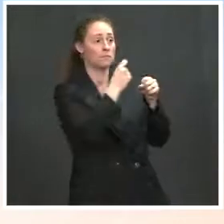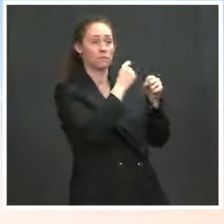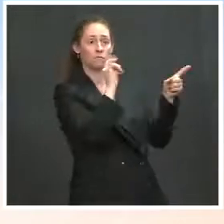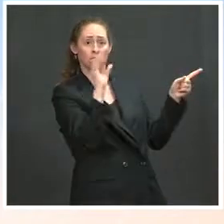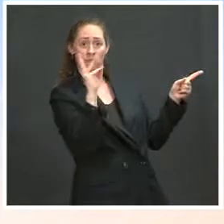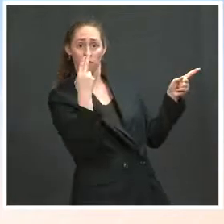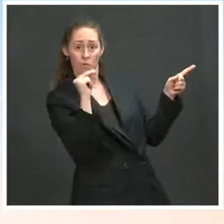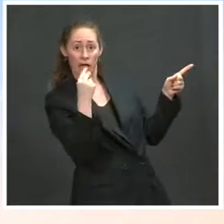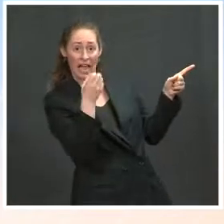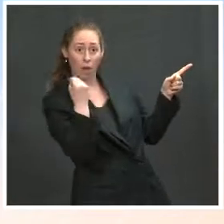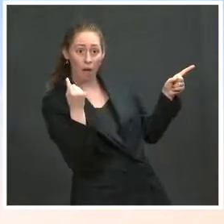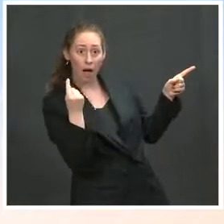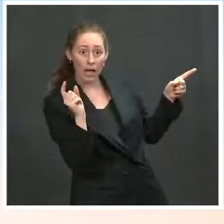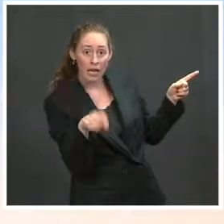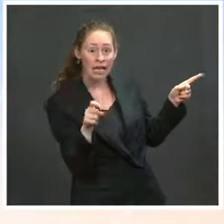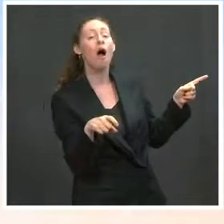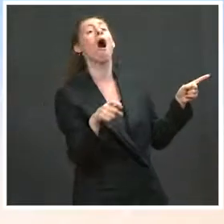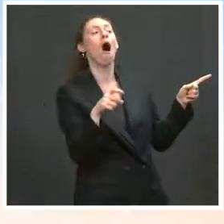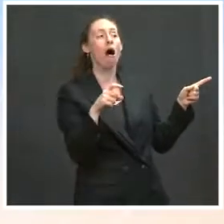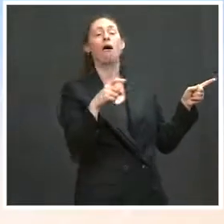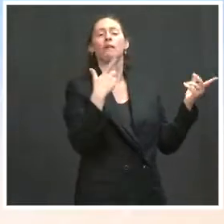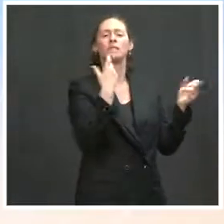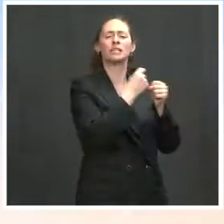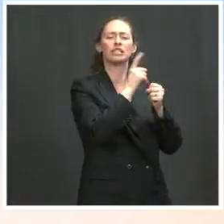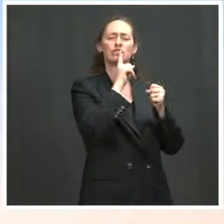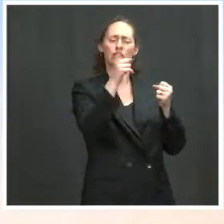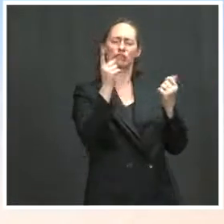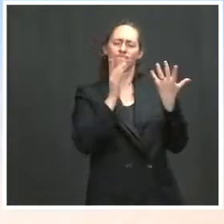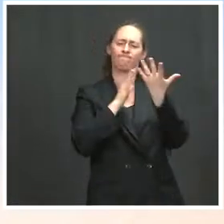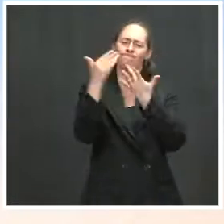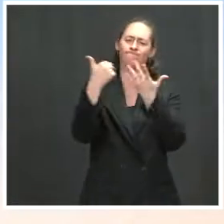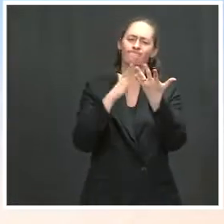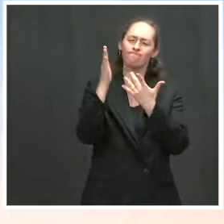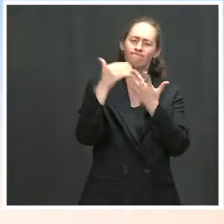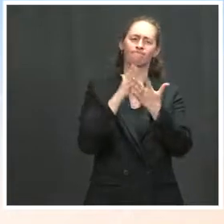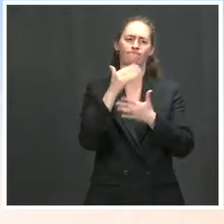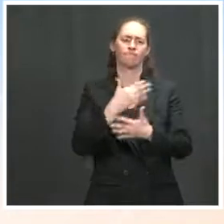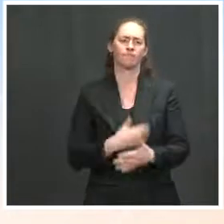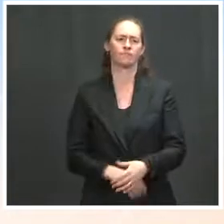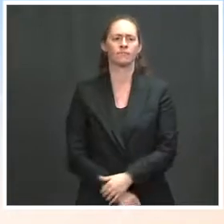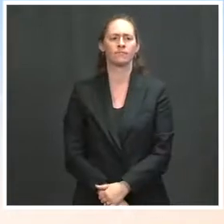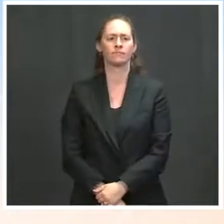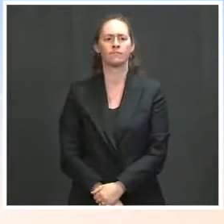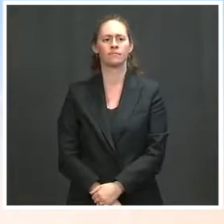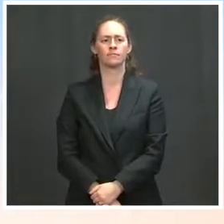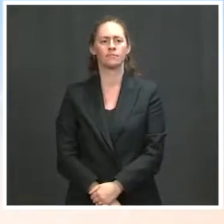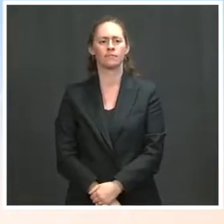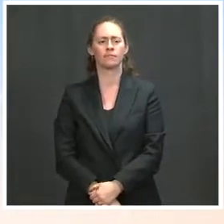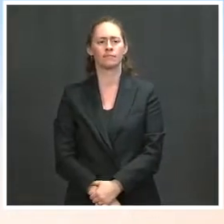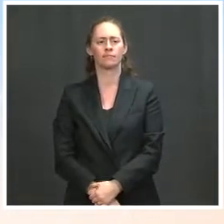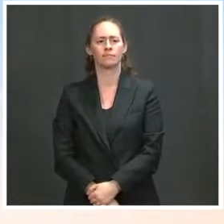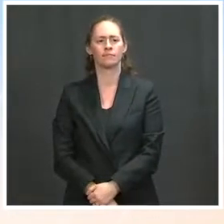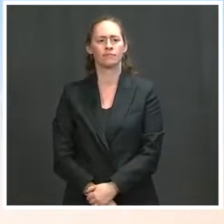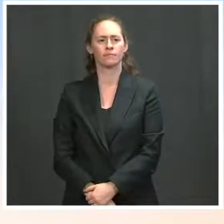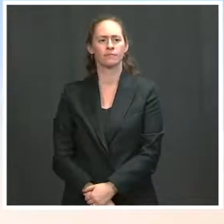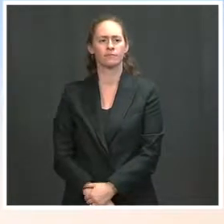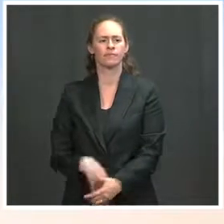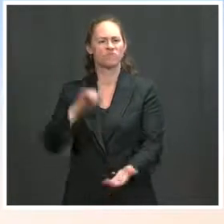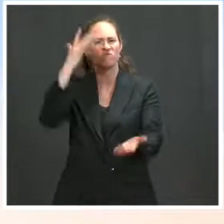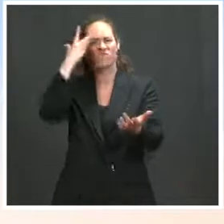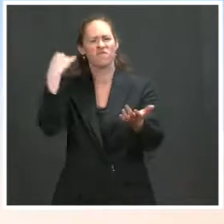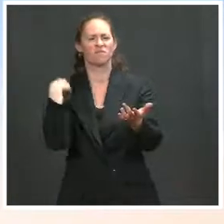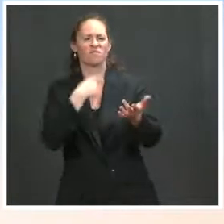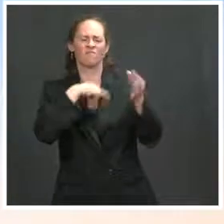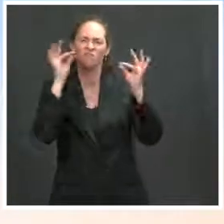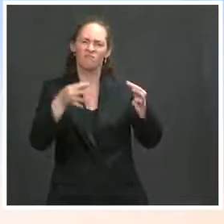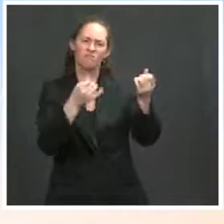thorough, independent investigation, and that's why we're also devoting U.S. resources to learn more about it. And I don't want to beat the dead horse, and it's